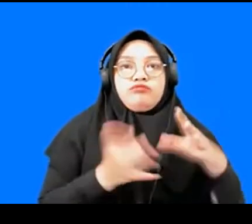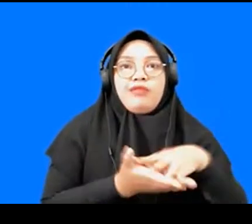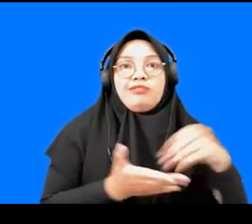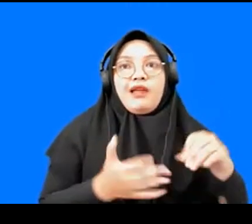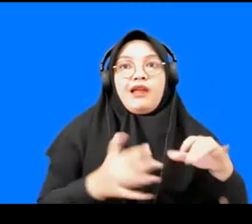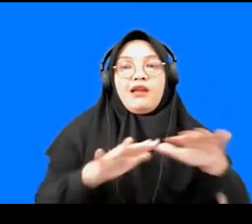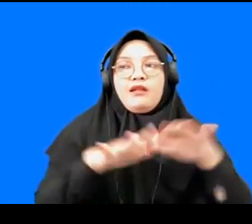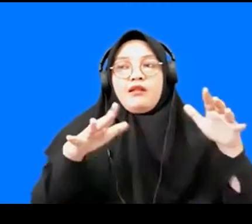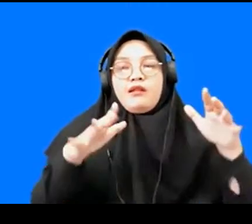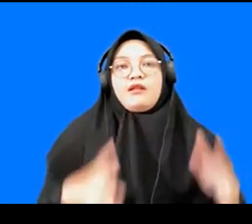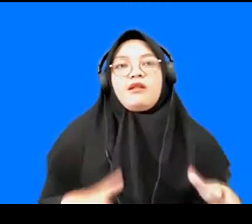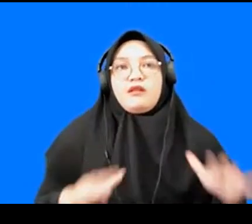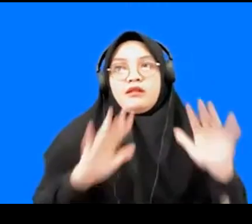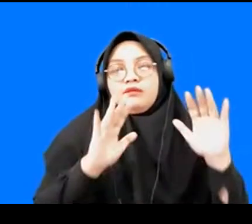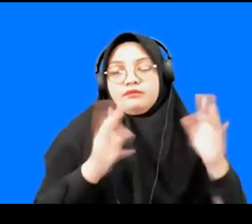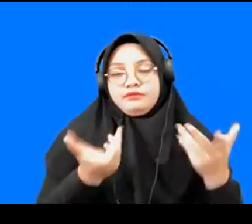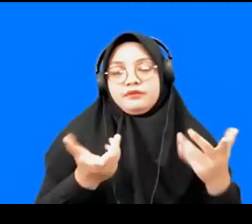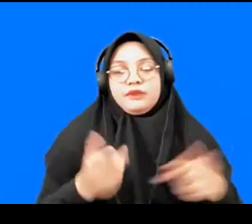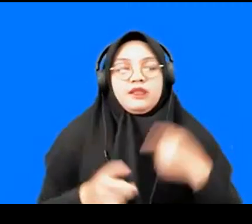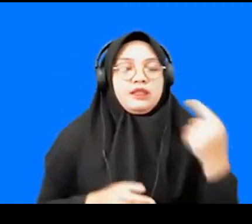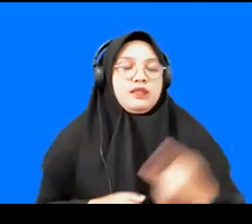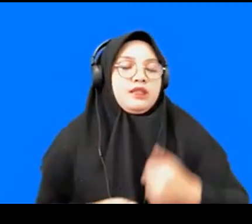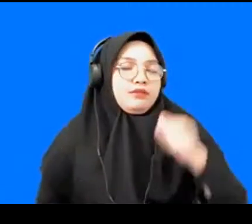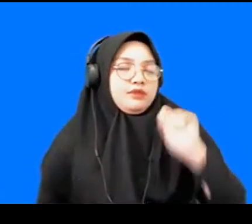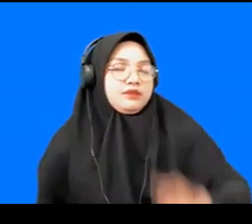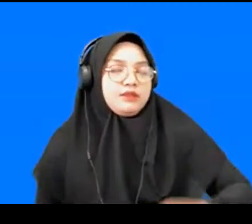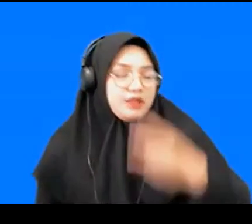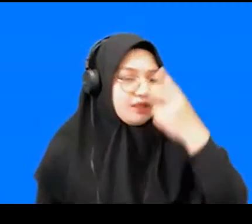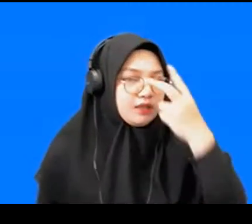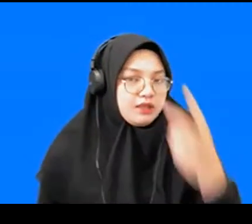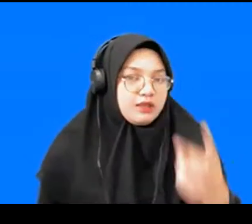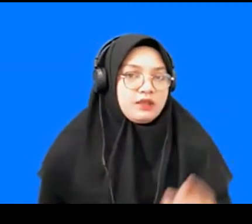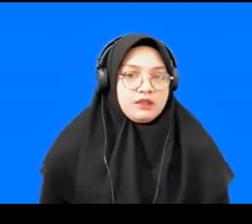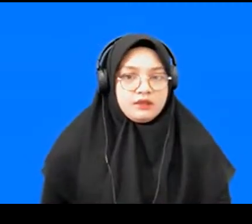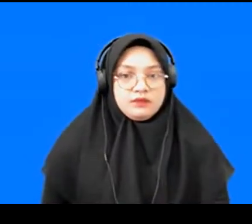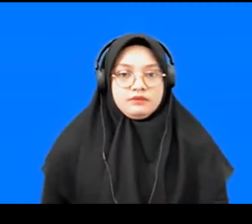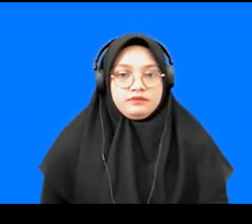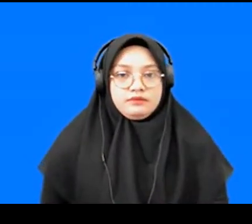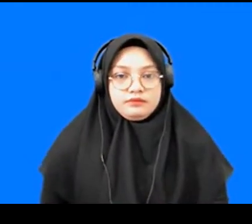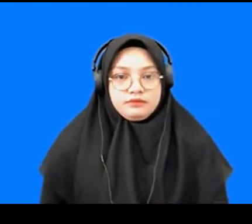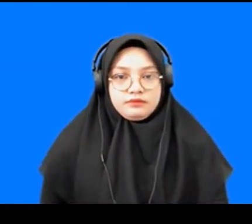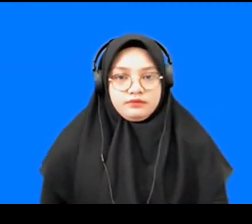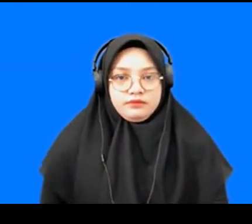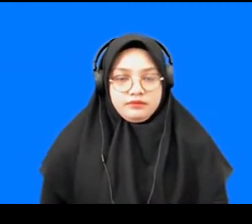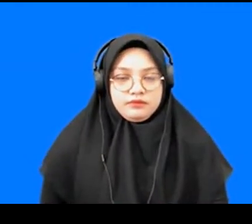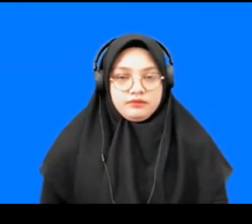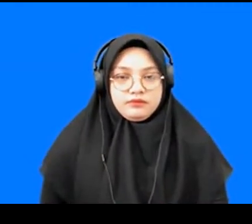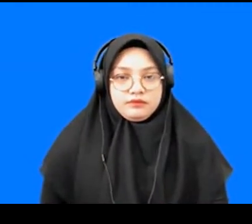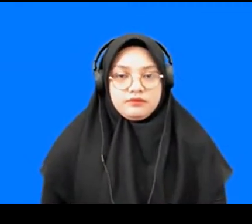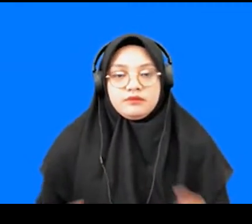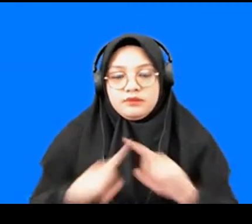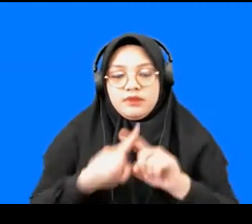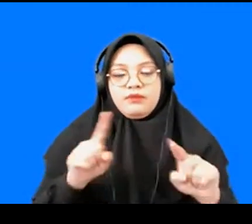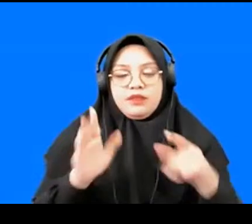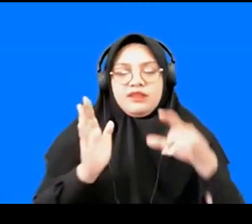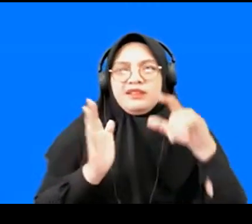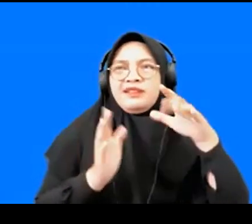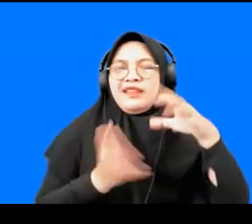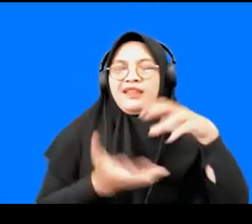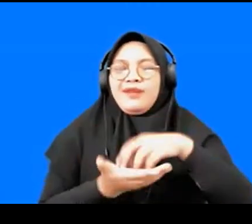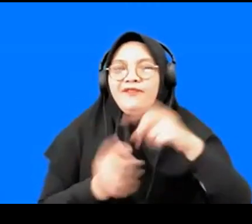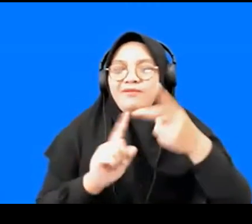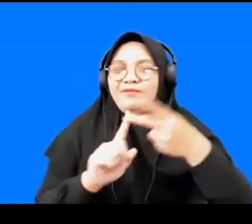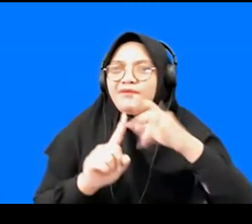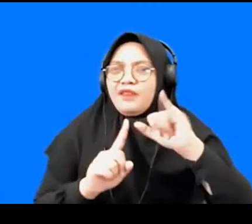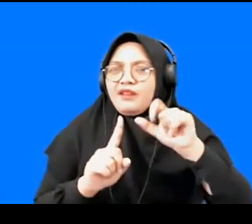that, right? Mm. The mortgage value, et cetera, et cetera. But in the Philippines, you know, it just keeps on increasing. I mean, every